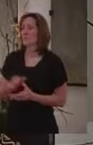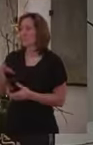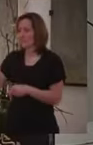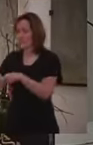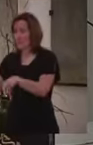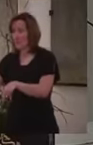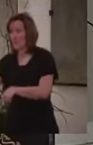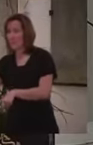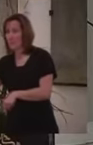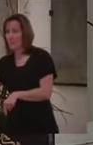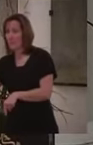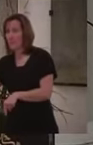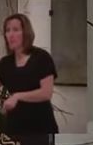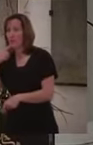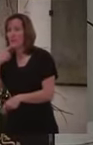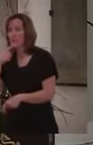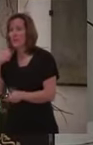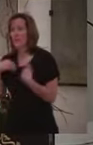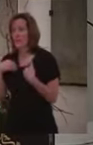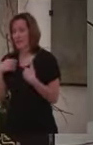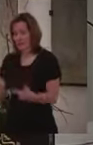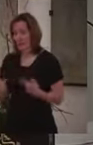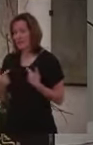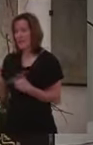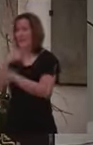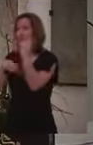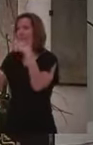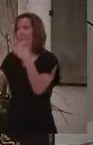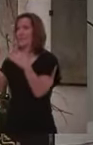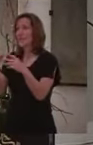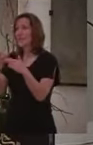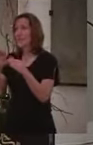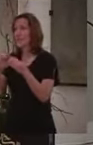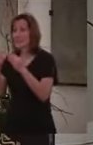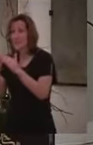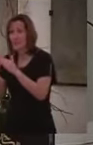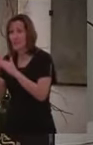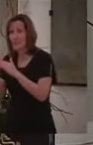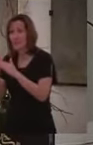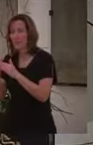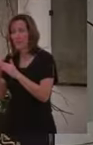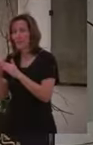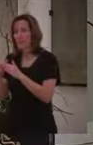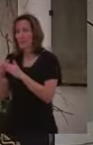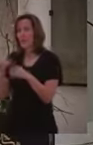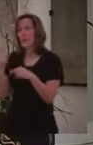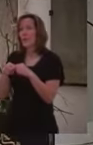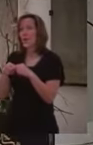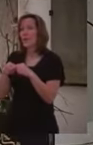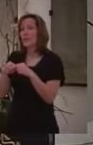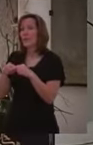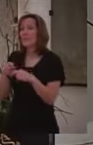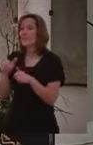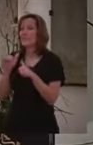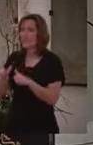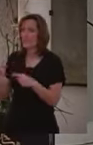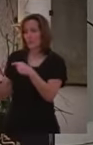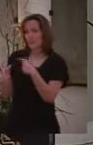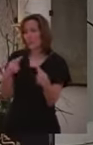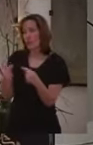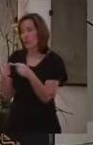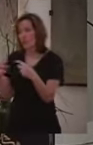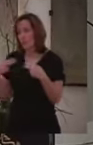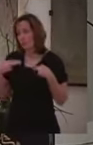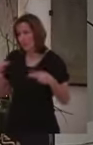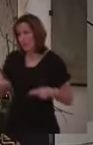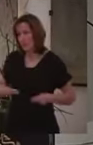Paul talks about having a heavenly citizenship while grappling with the reality of earthly power.